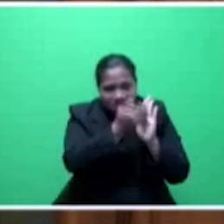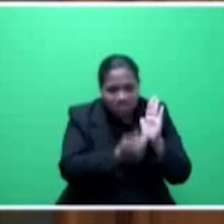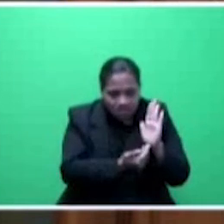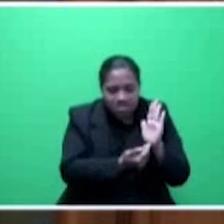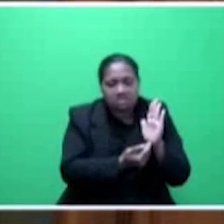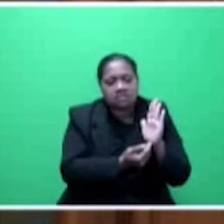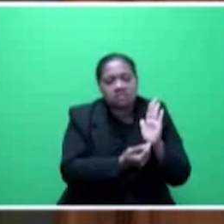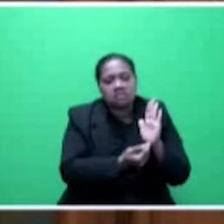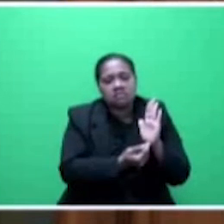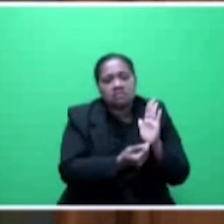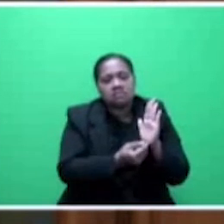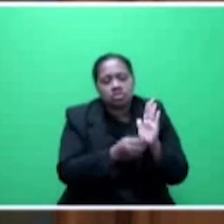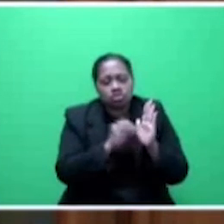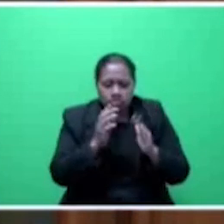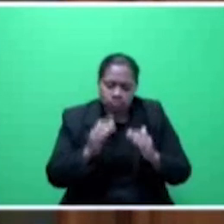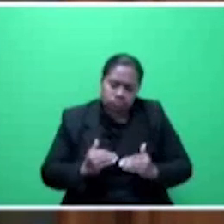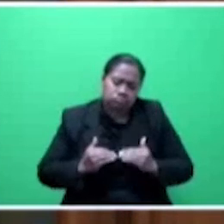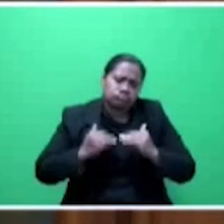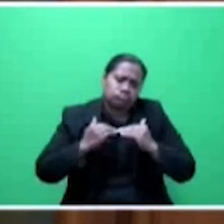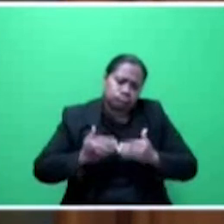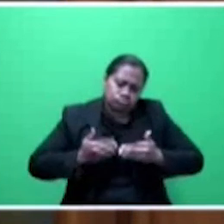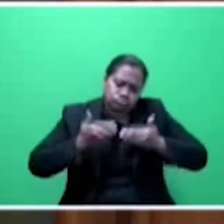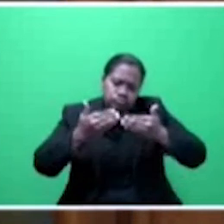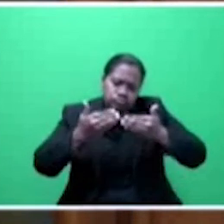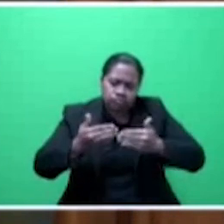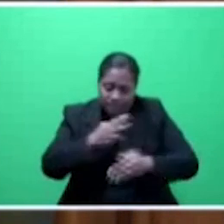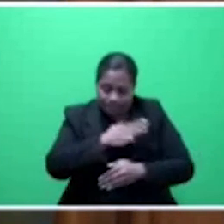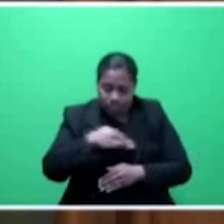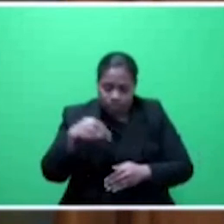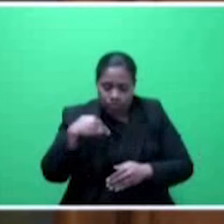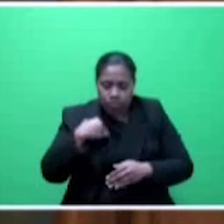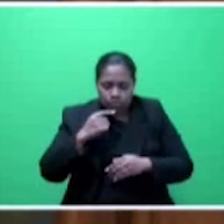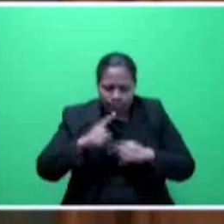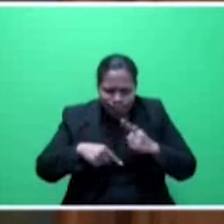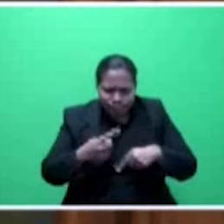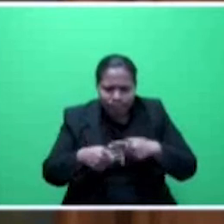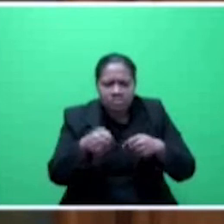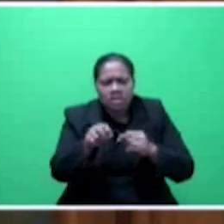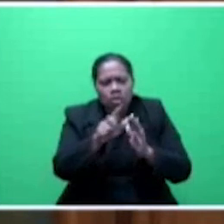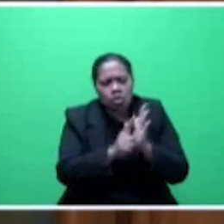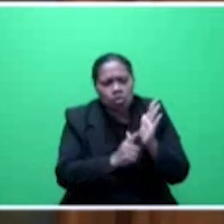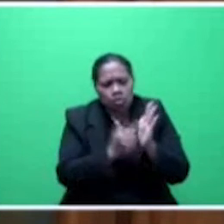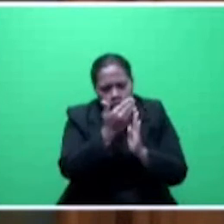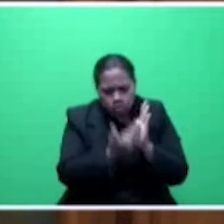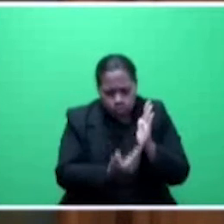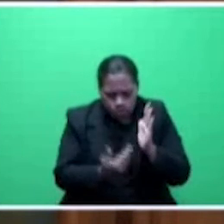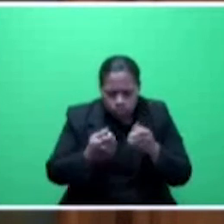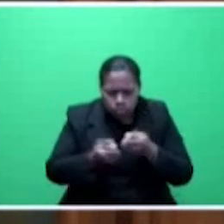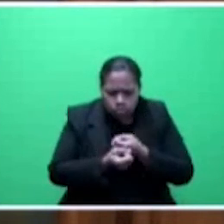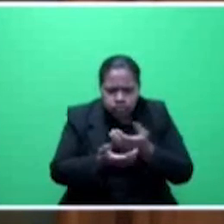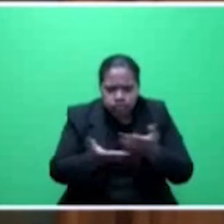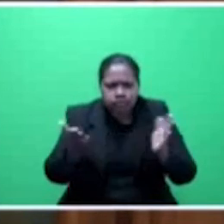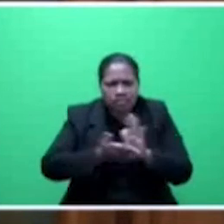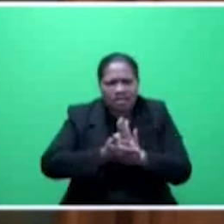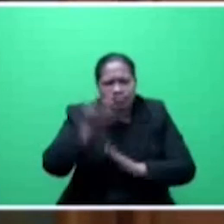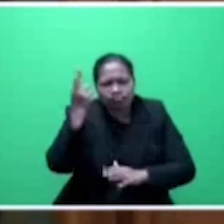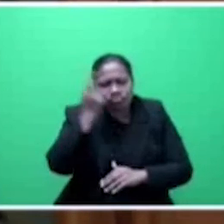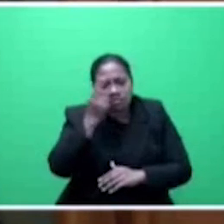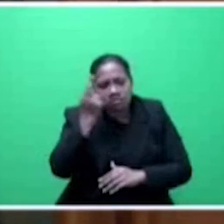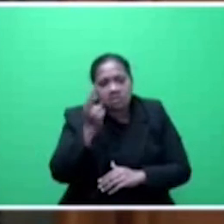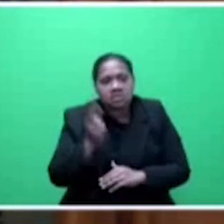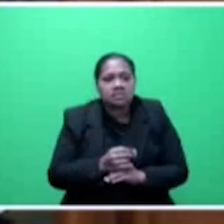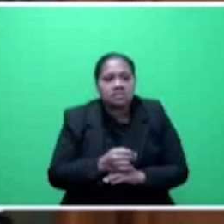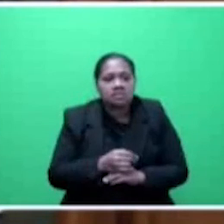Moving forward, Mr. Speaker said, my ministry will formulate the following national laws to address high-risk industry as follows.